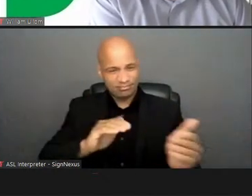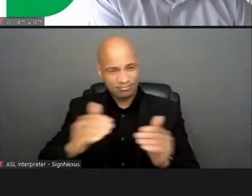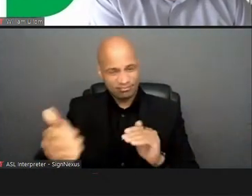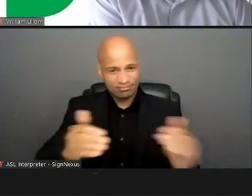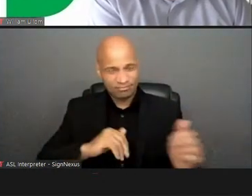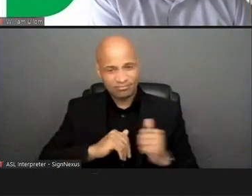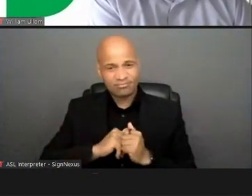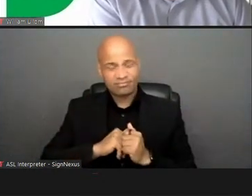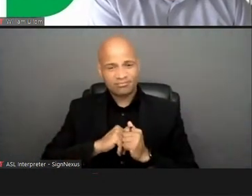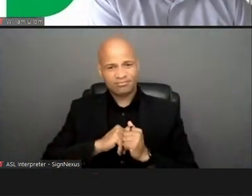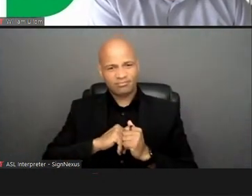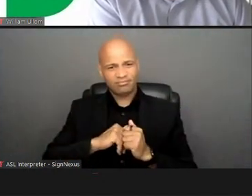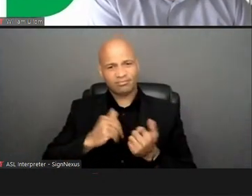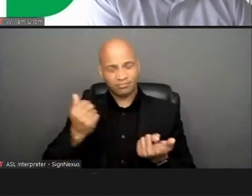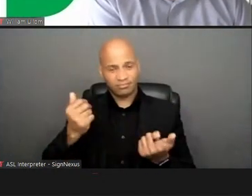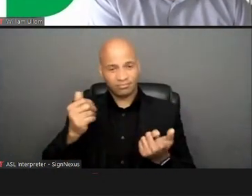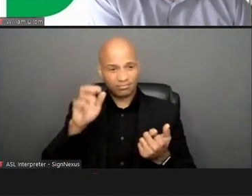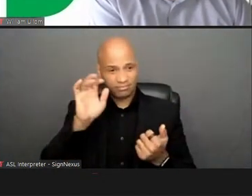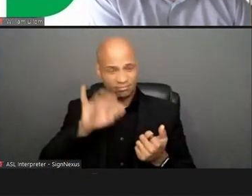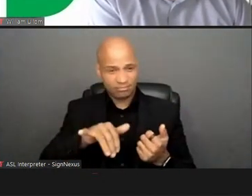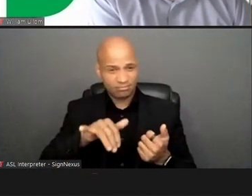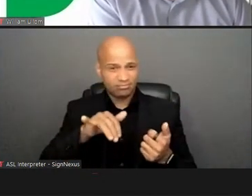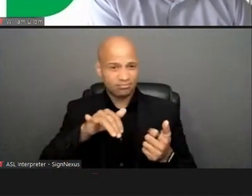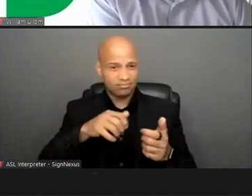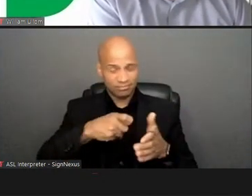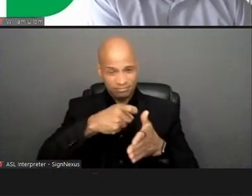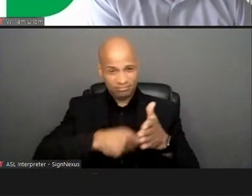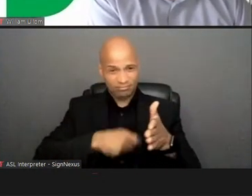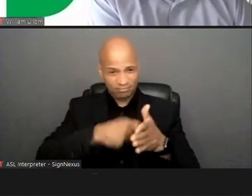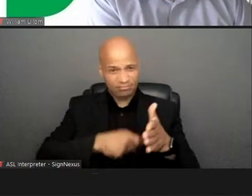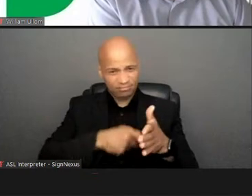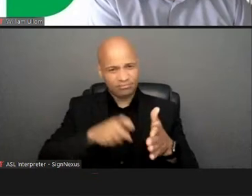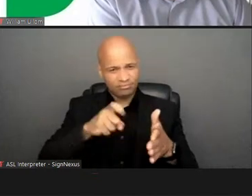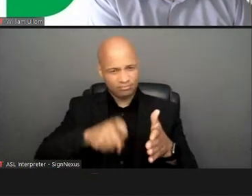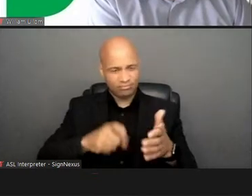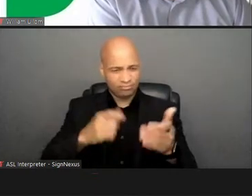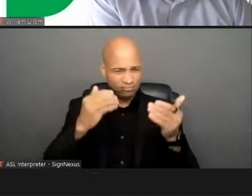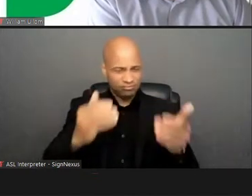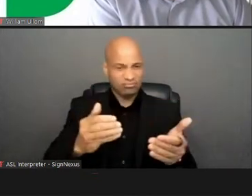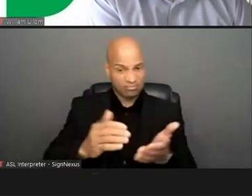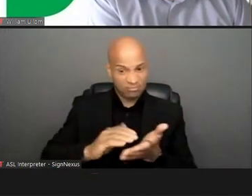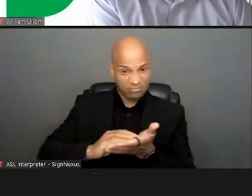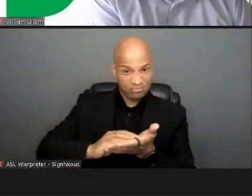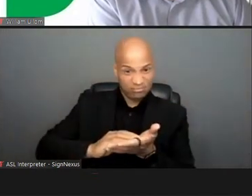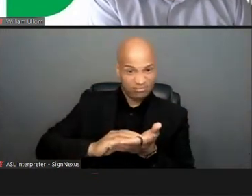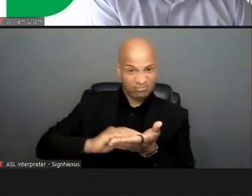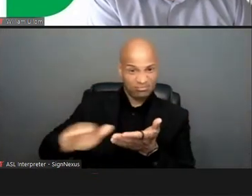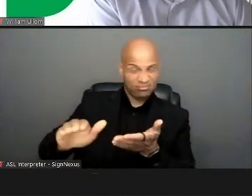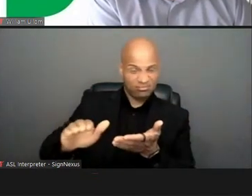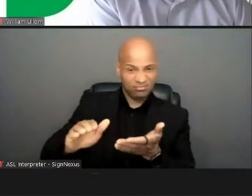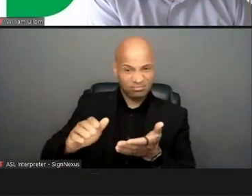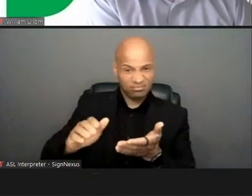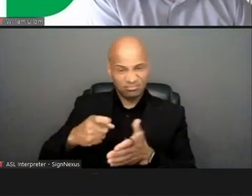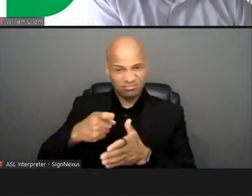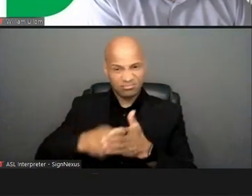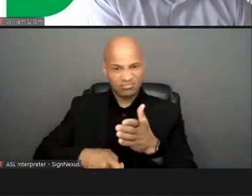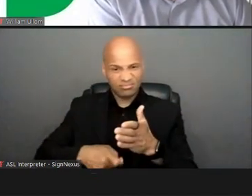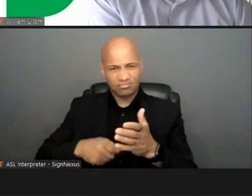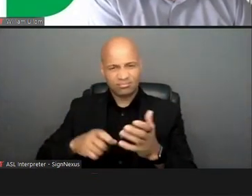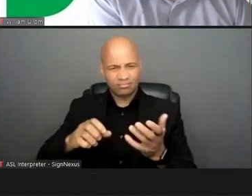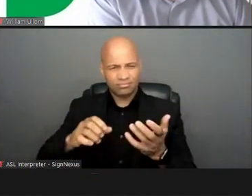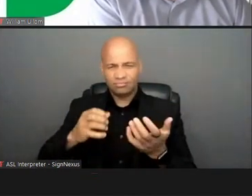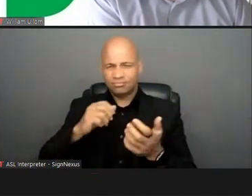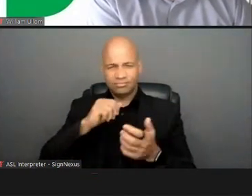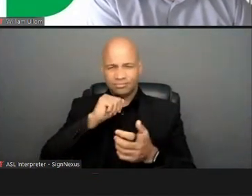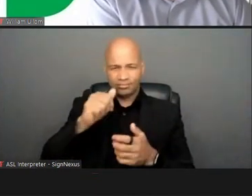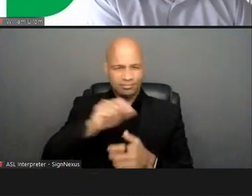congestion pricing with as few exemptions as possible and especially not for groups like police officers who have made a habit of illegally parking all